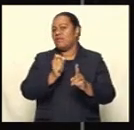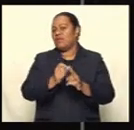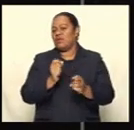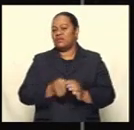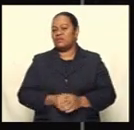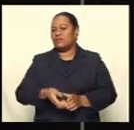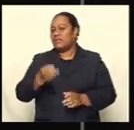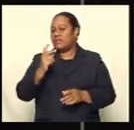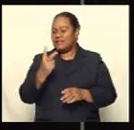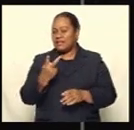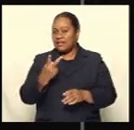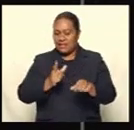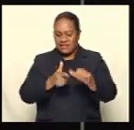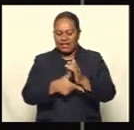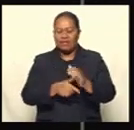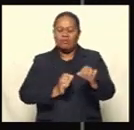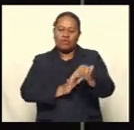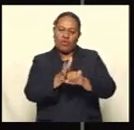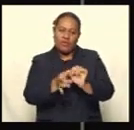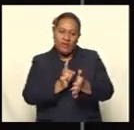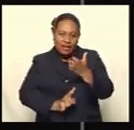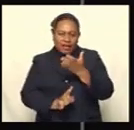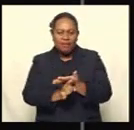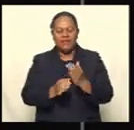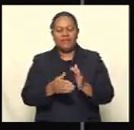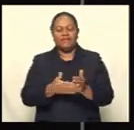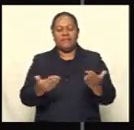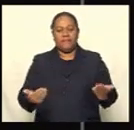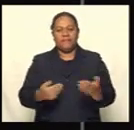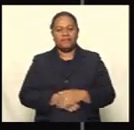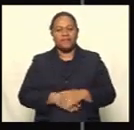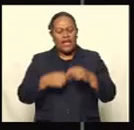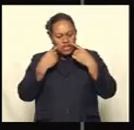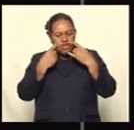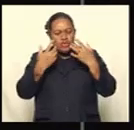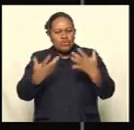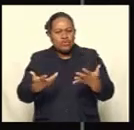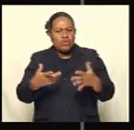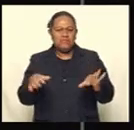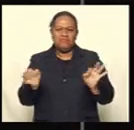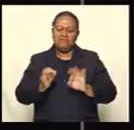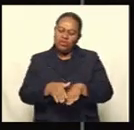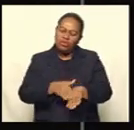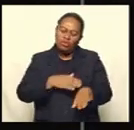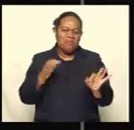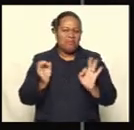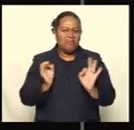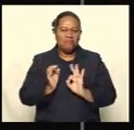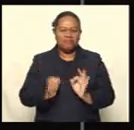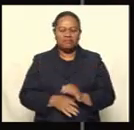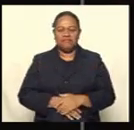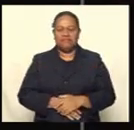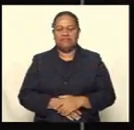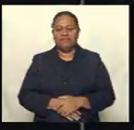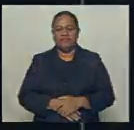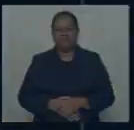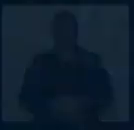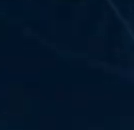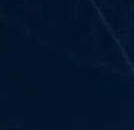the second wave of COVID-19, the 53-year-old is showing no signs of slowing down. Lina Rees reports.